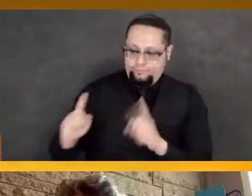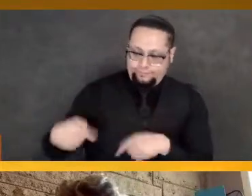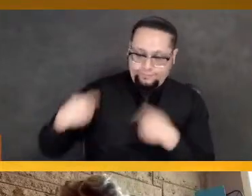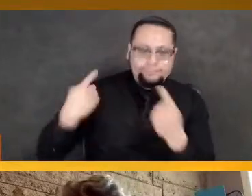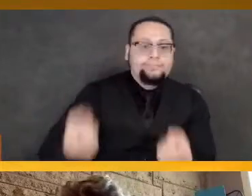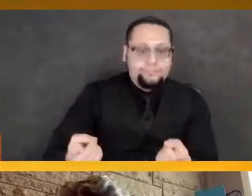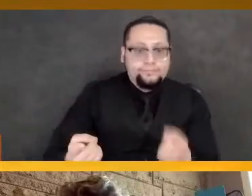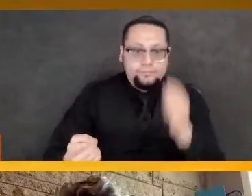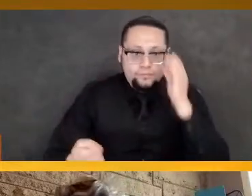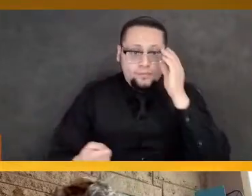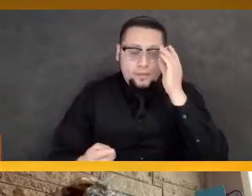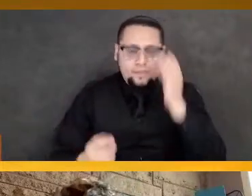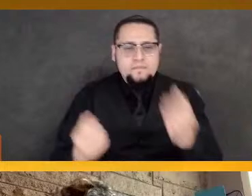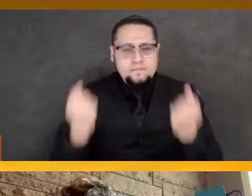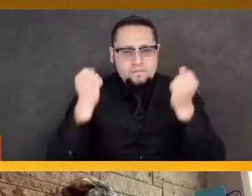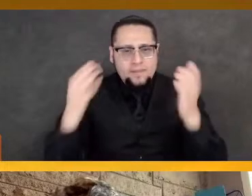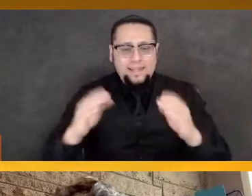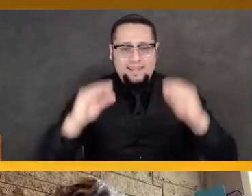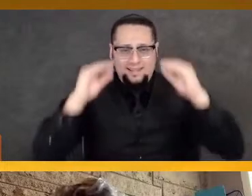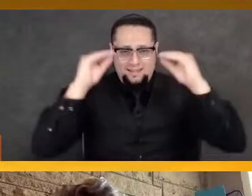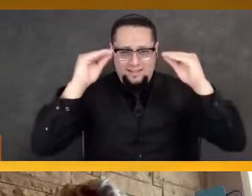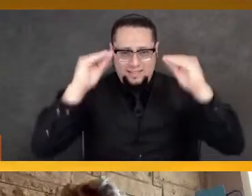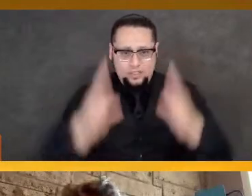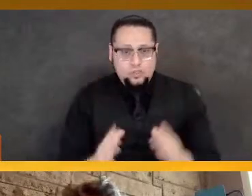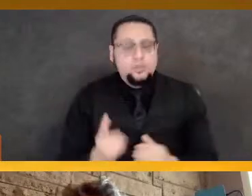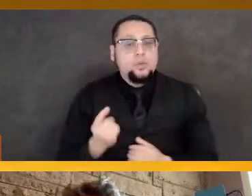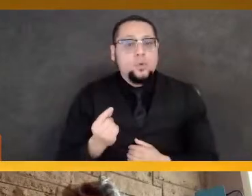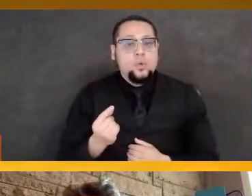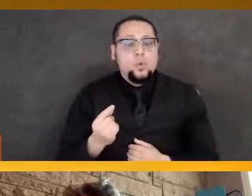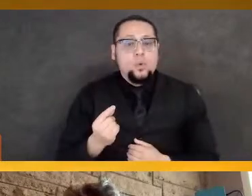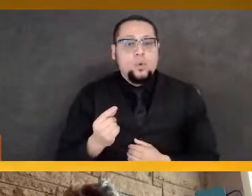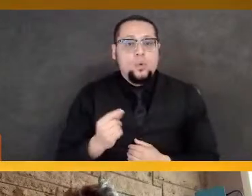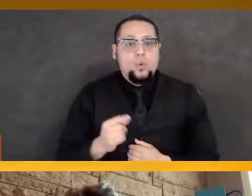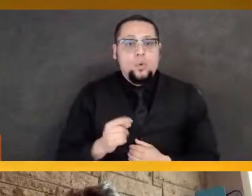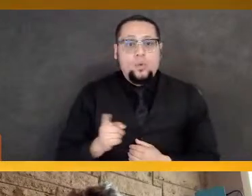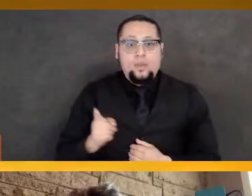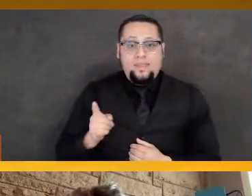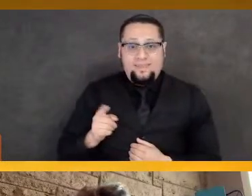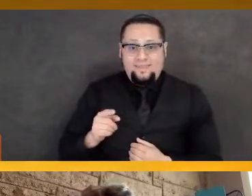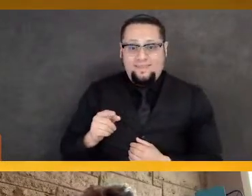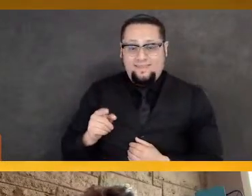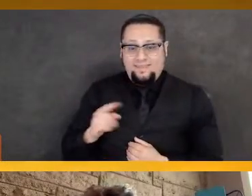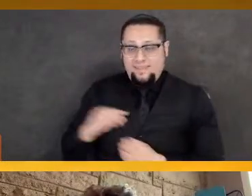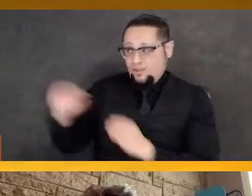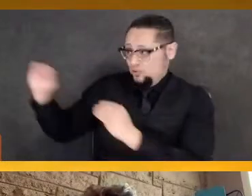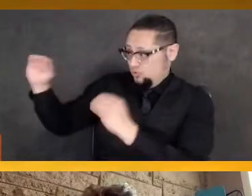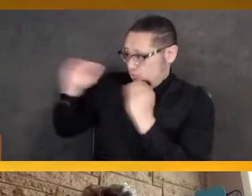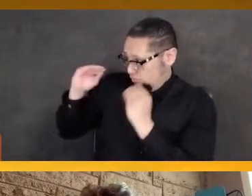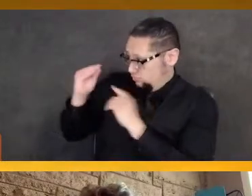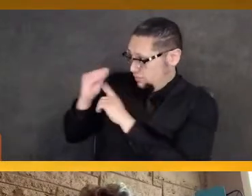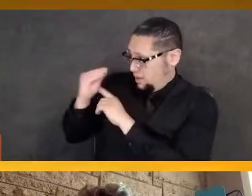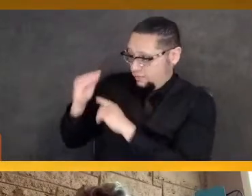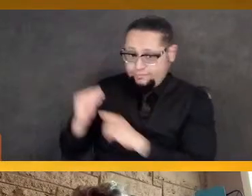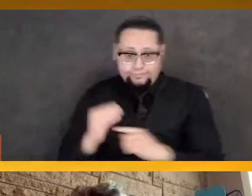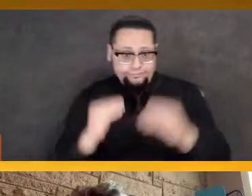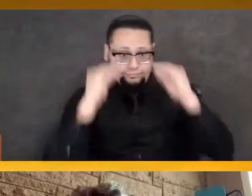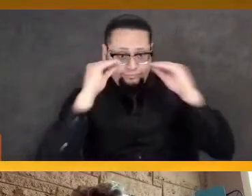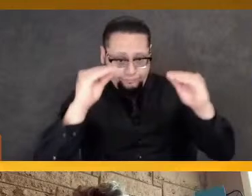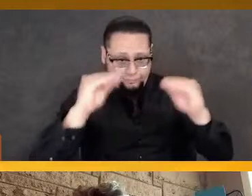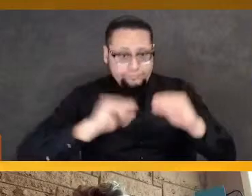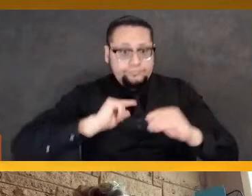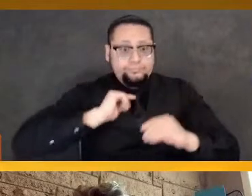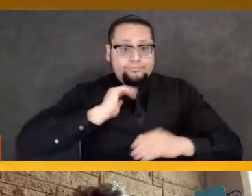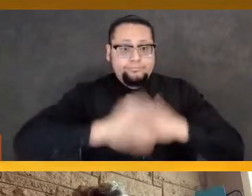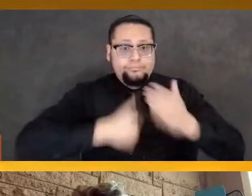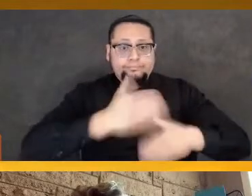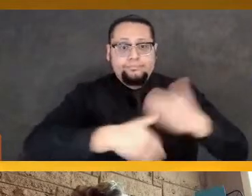unfortunately, what many scholars do is they regurgitate, what they've heard. And unfortunately, you know, with the